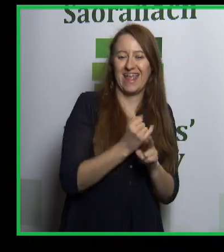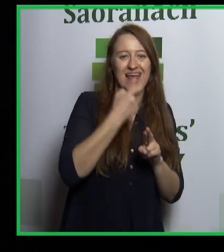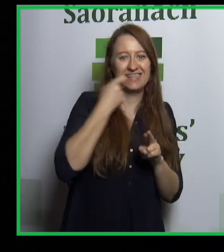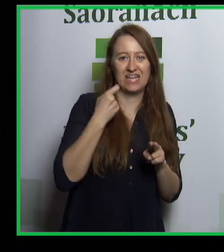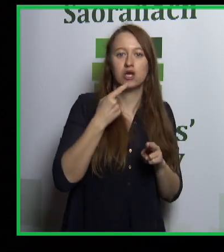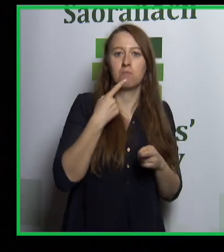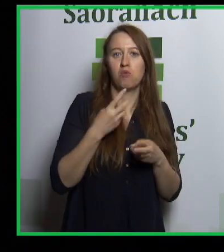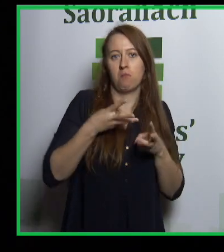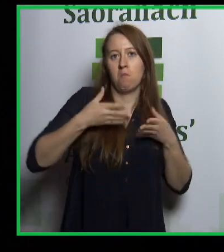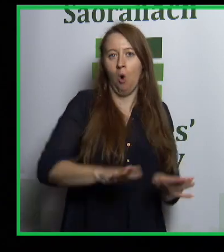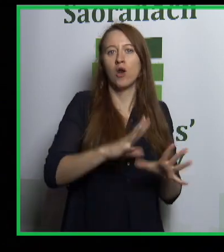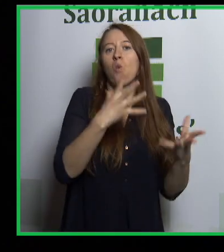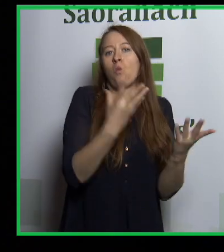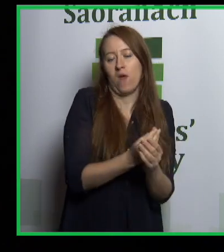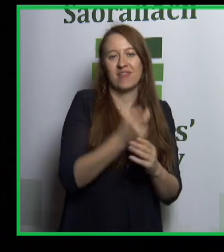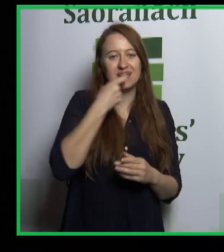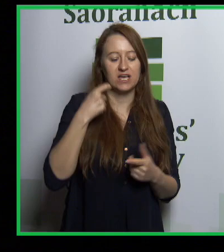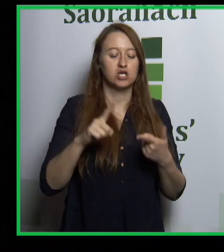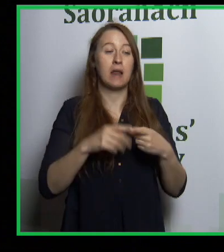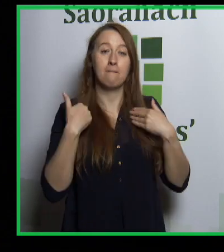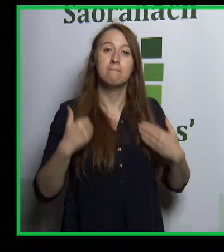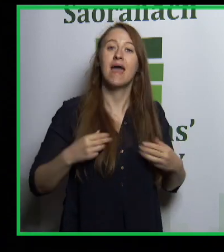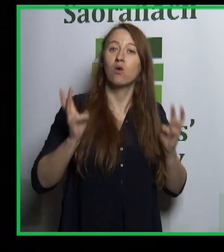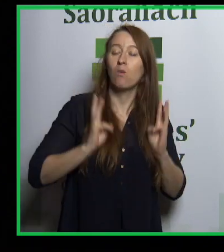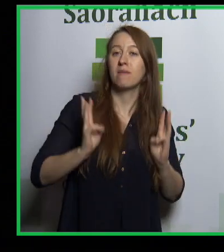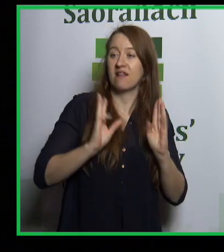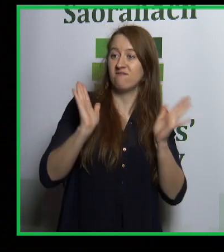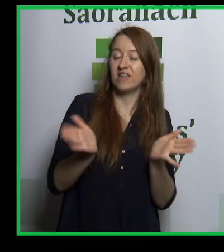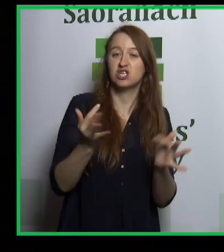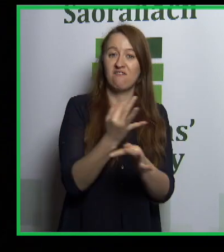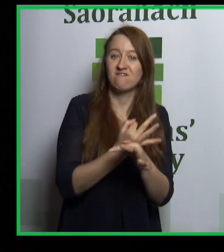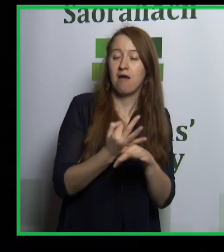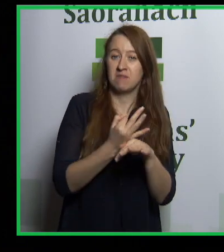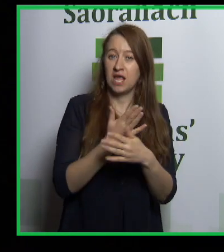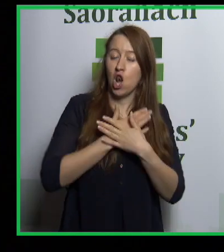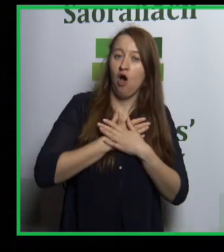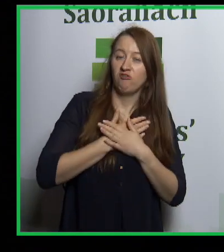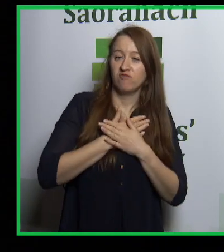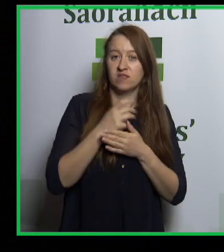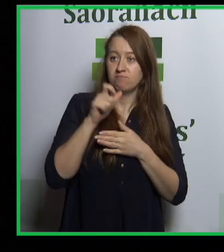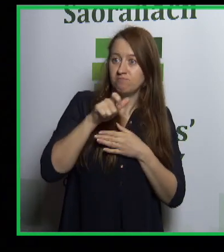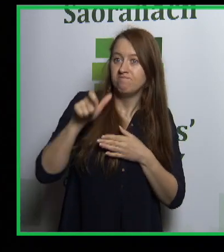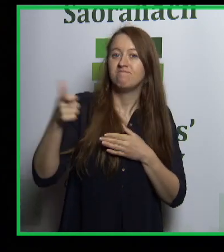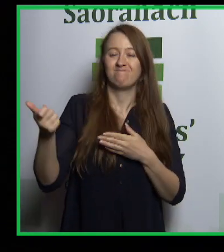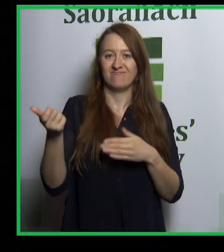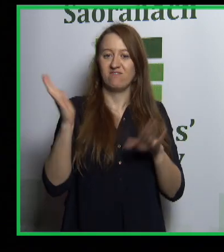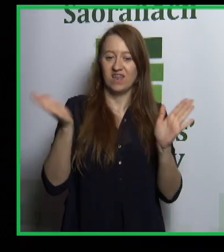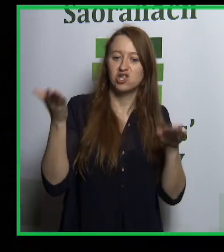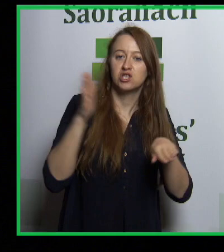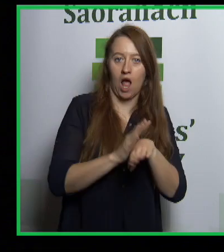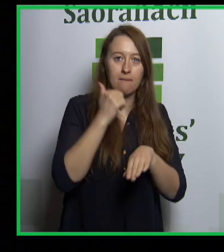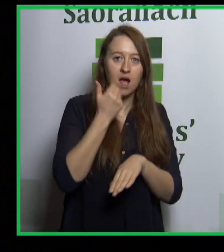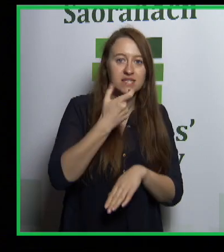by men and women who have lost loved ones as a result of harmful drug use. Some, not all, who spent time in prison. Some, not all, who